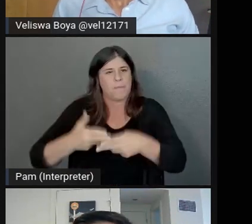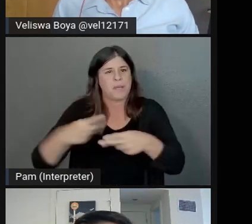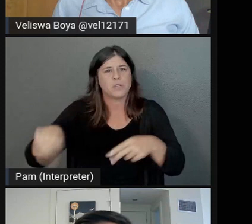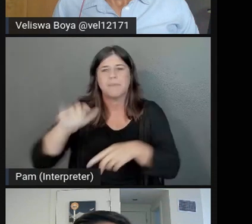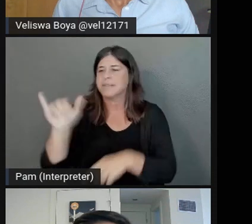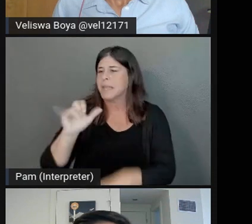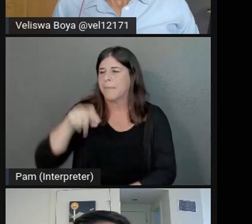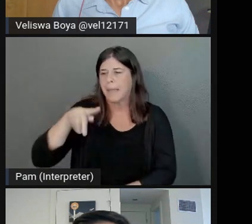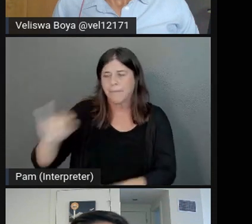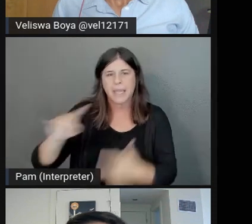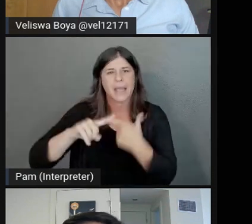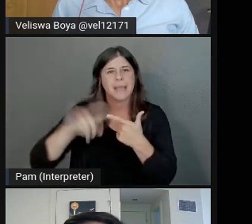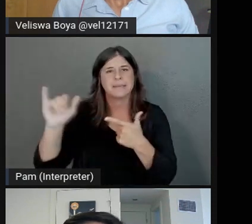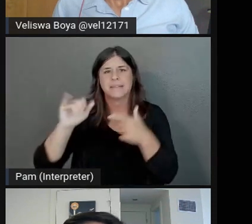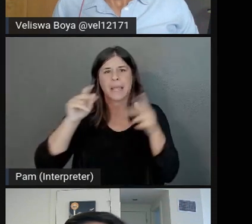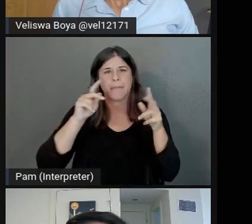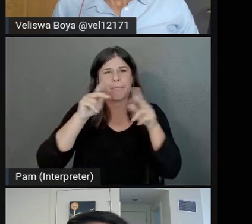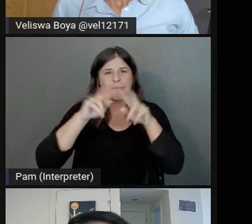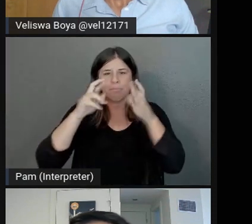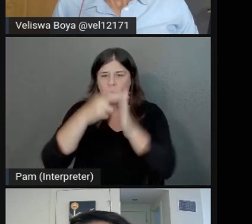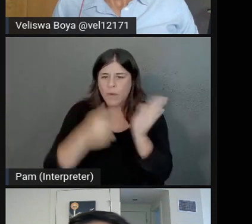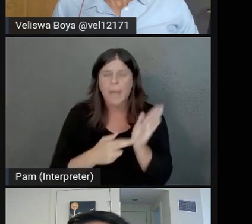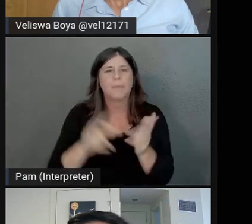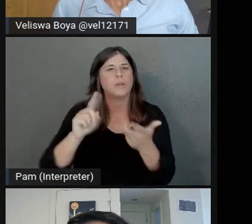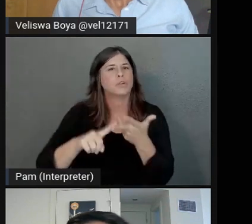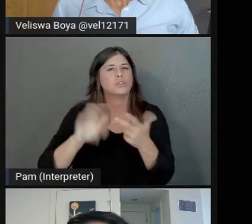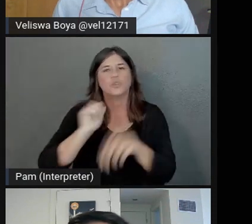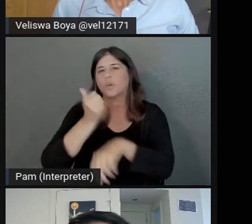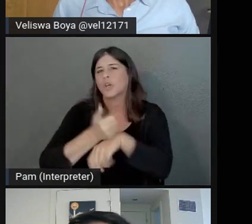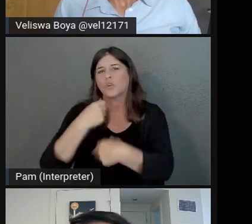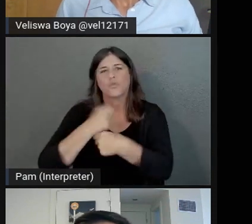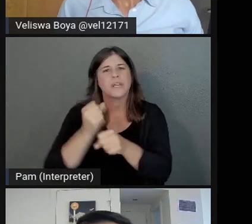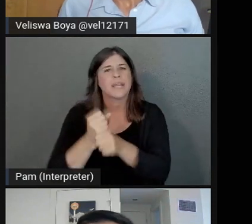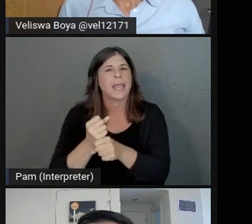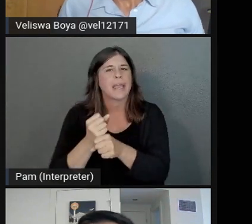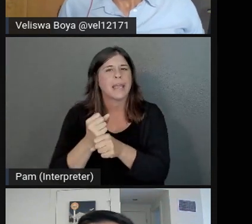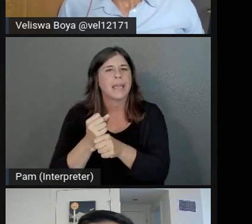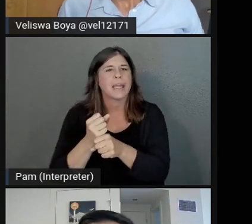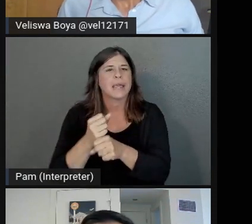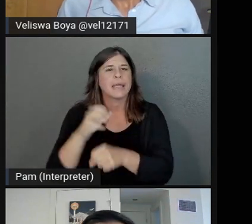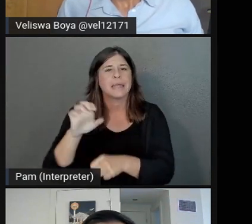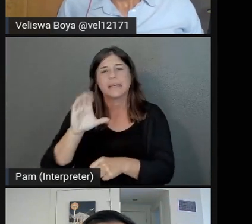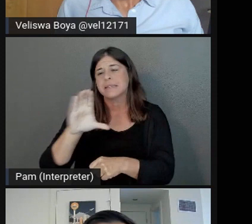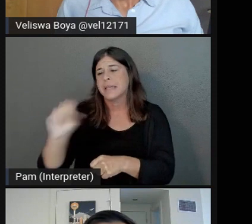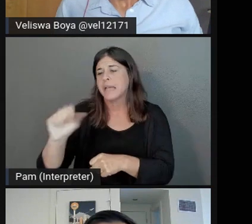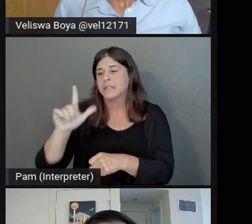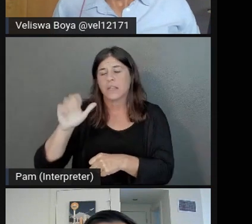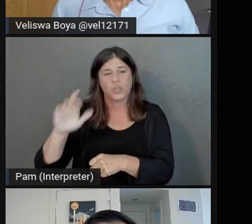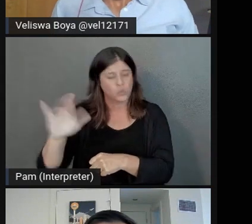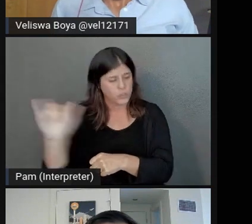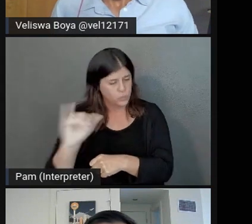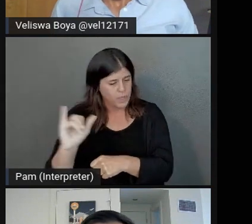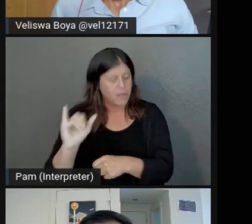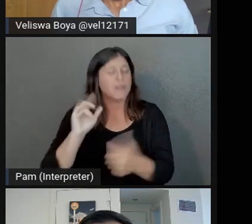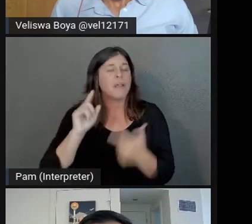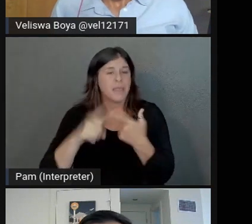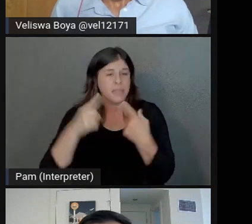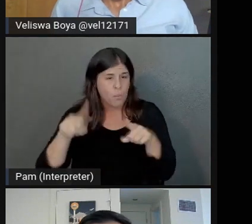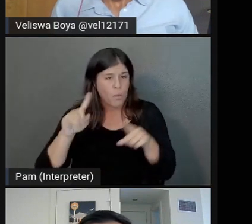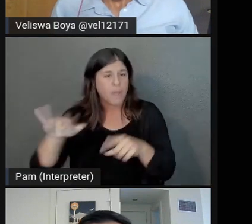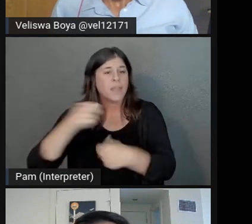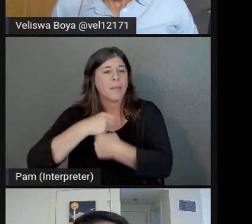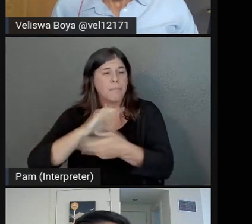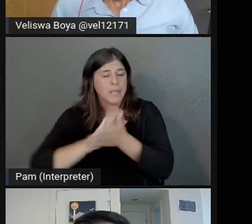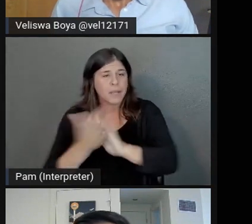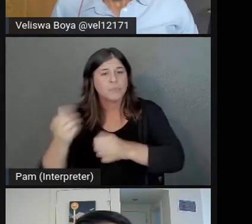calls, same input parameters. You can create the ECS cluster as well. And while this gets created,